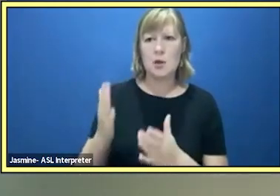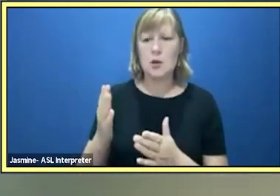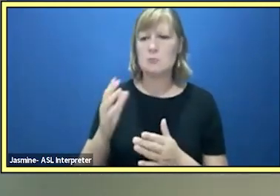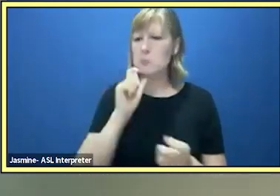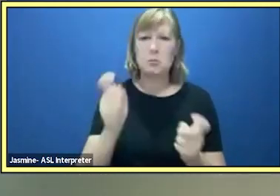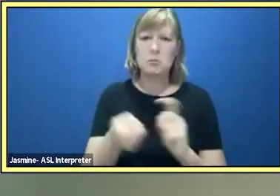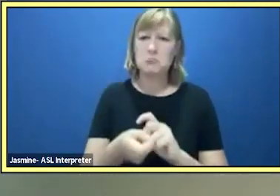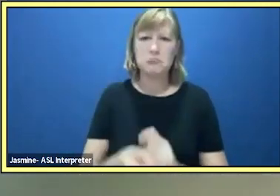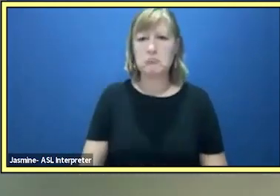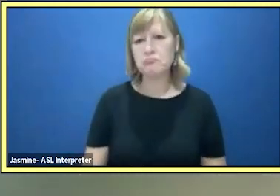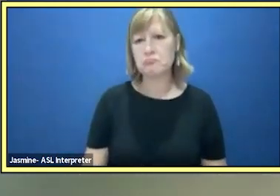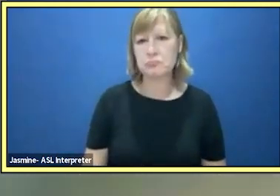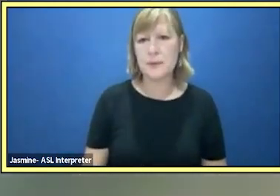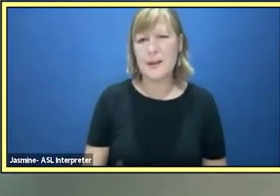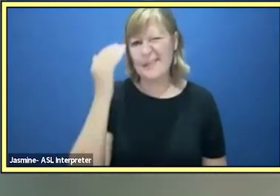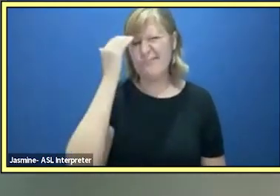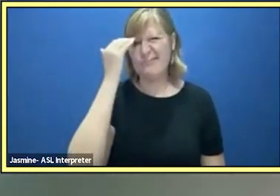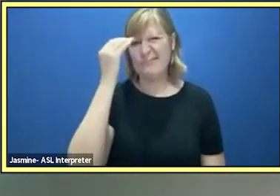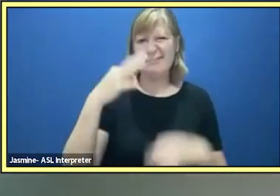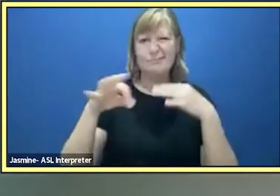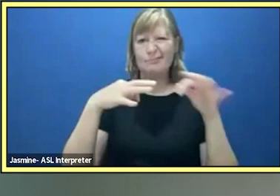So I know I went through that pretty quickly.